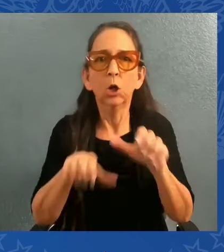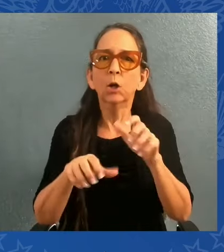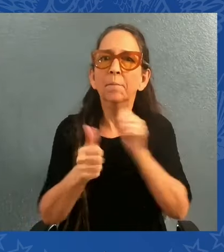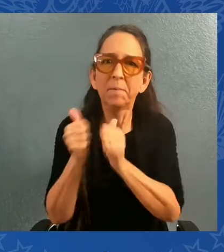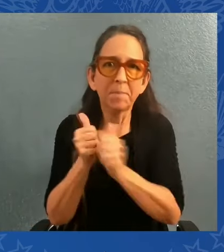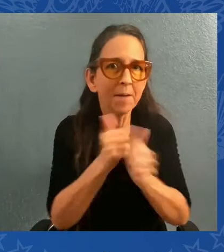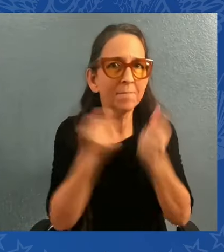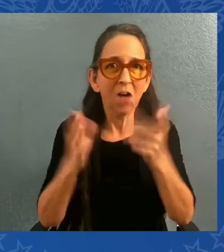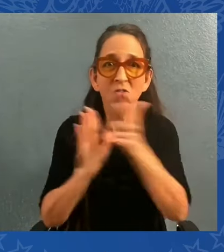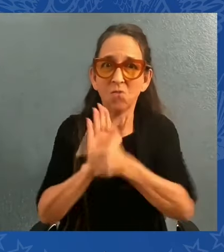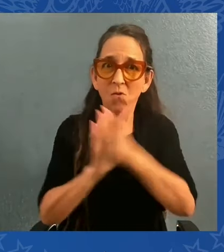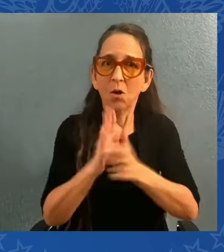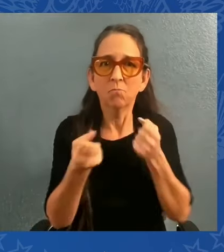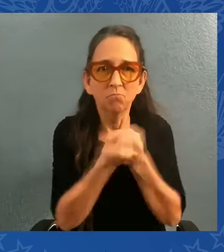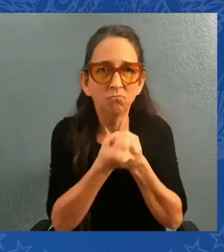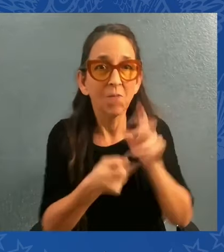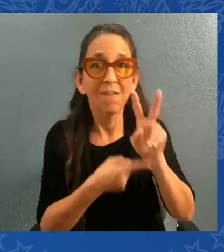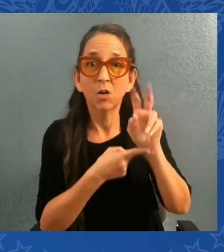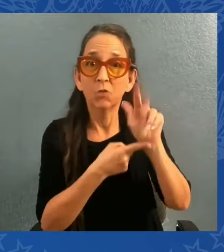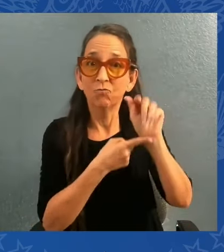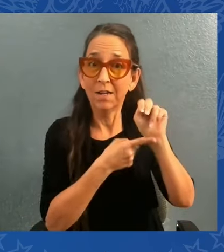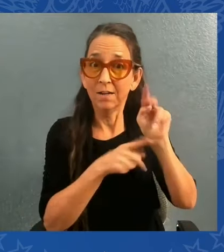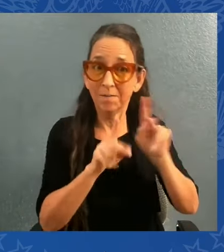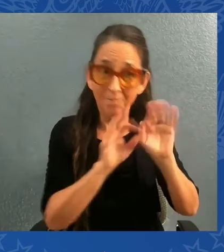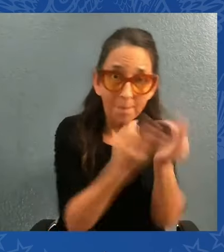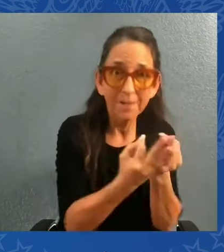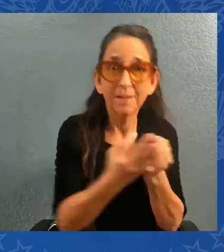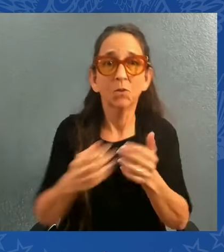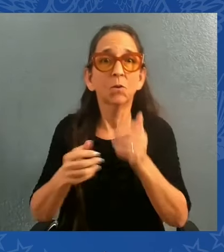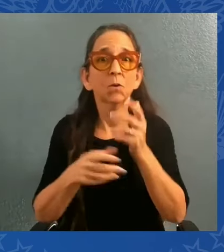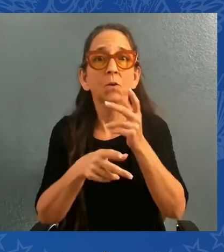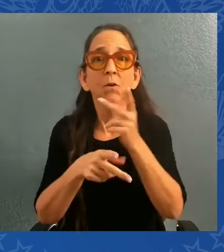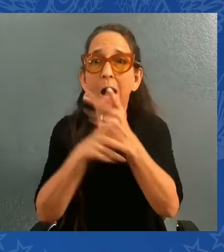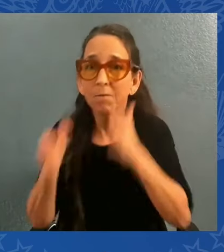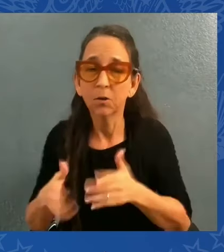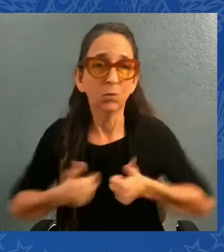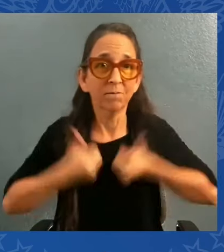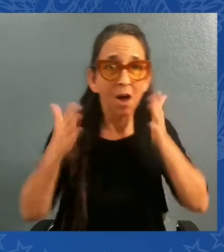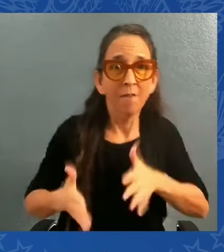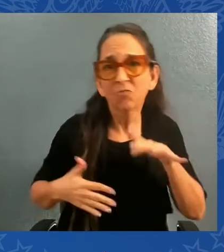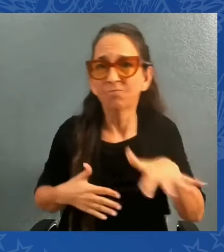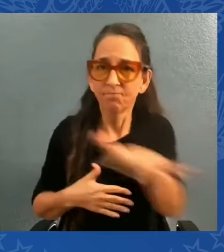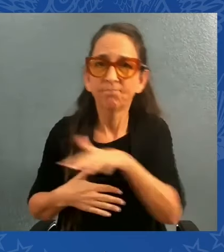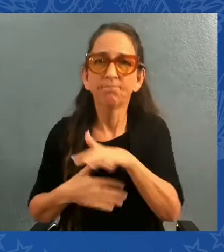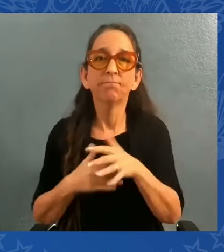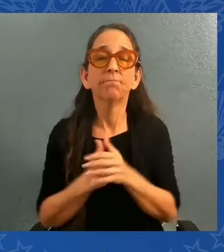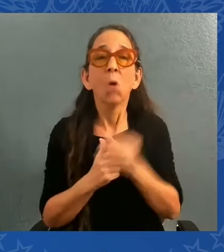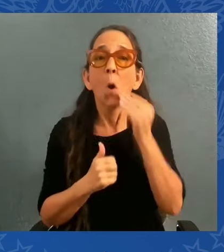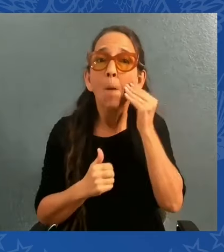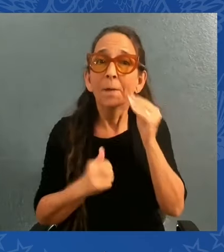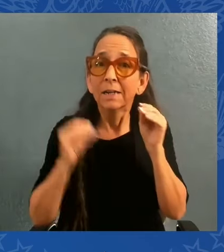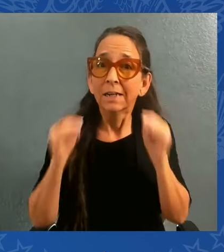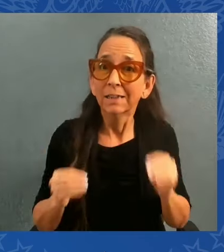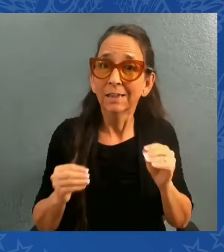families, caregivers, and survivors. We brought veterans' homelessness down to a record low. We delivered more benefits